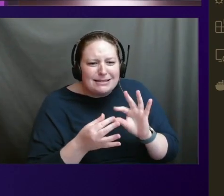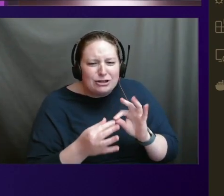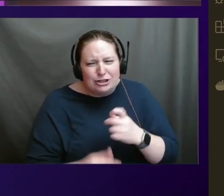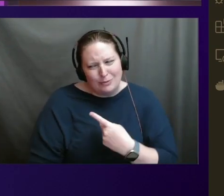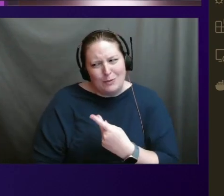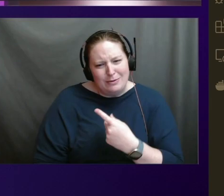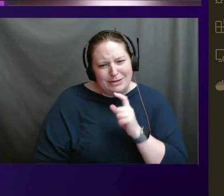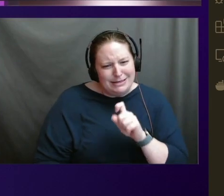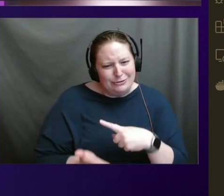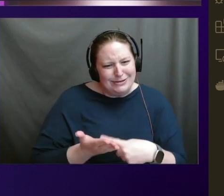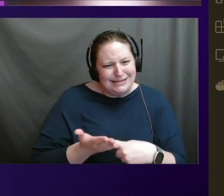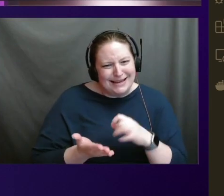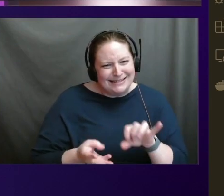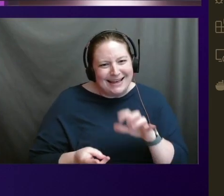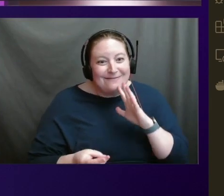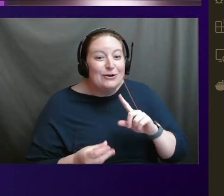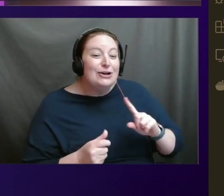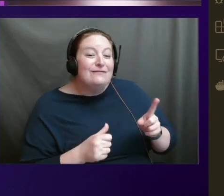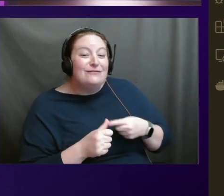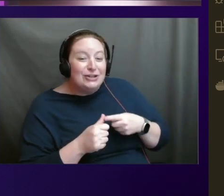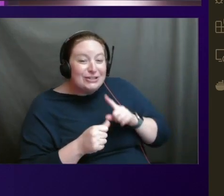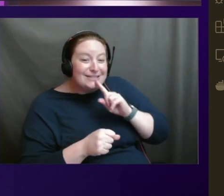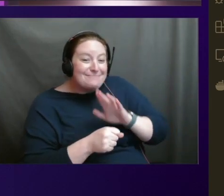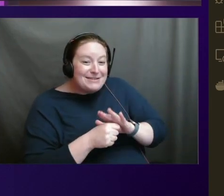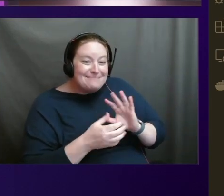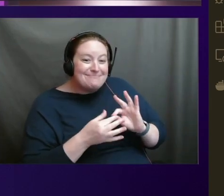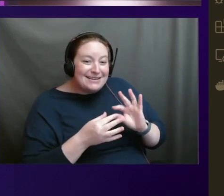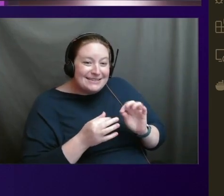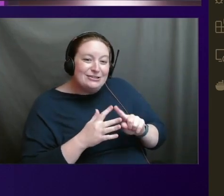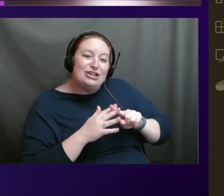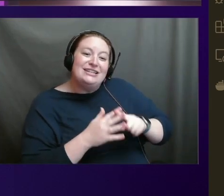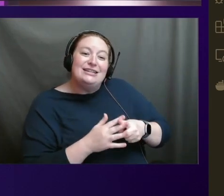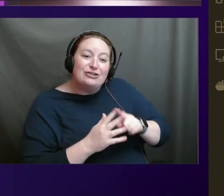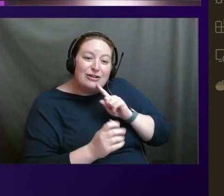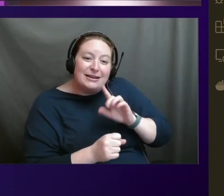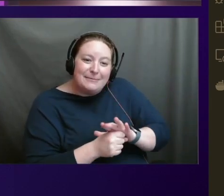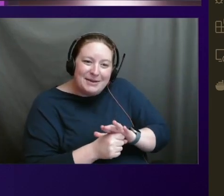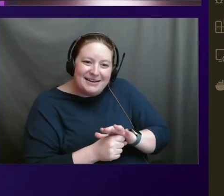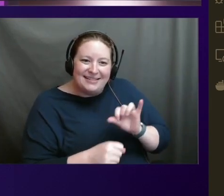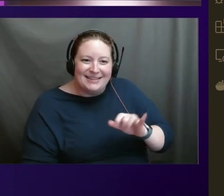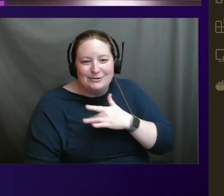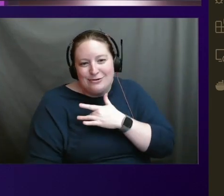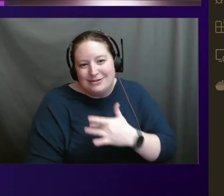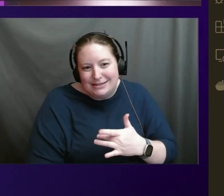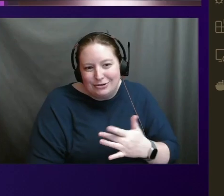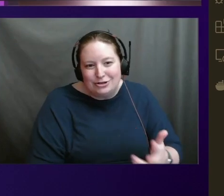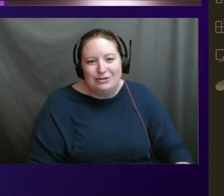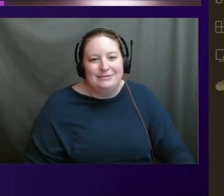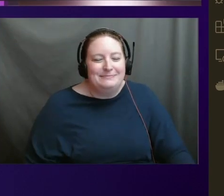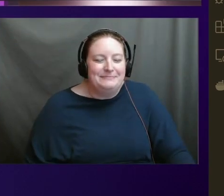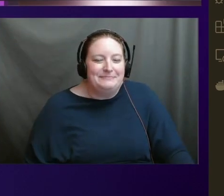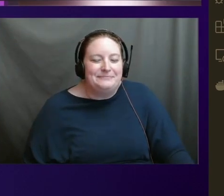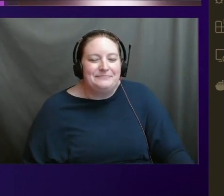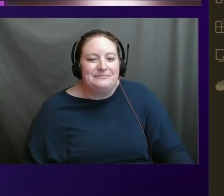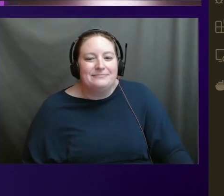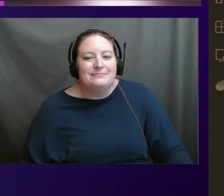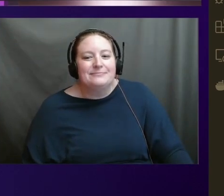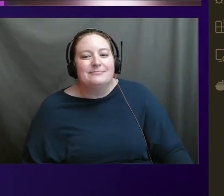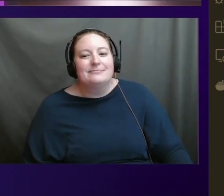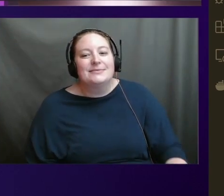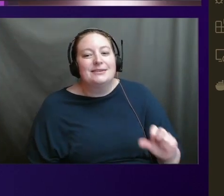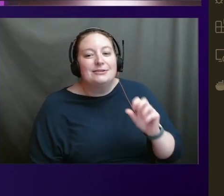first commit message, initial commit is the traditional. Yeah. All right, so you'll see that